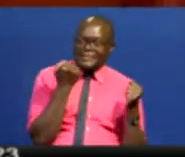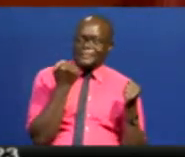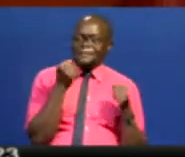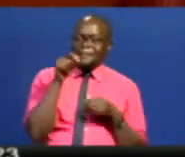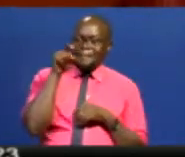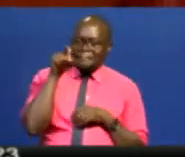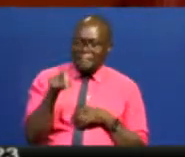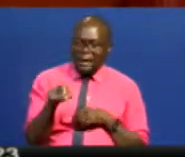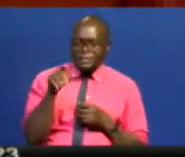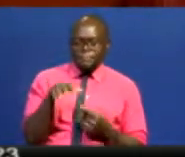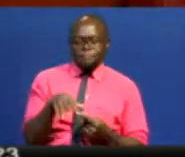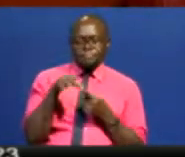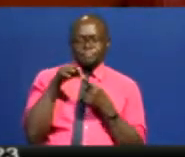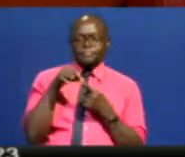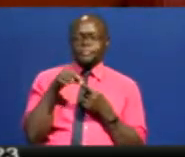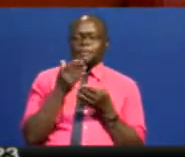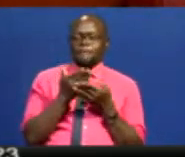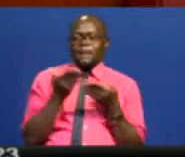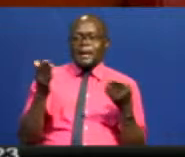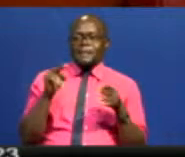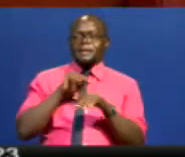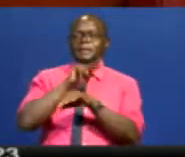must be prioritized for any nation.